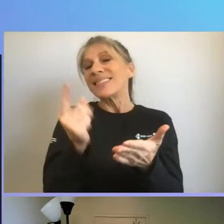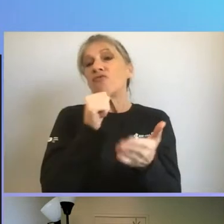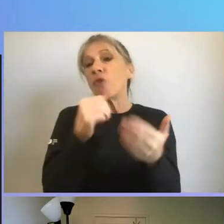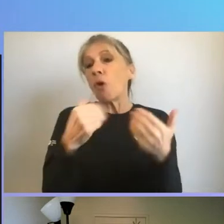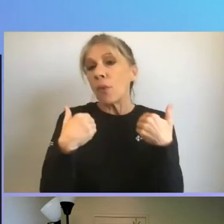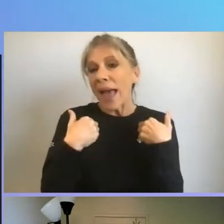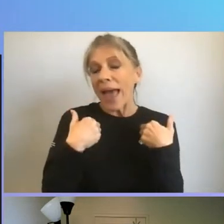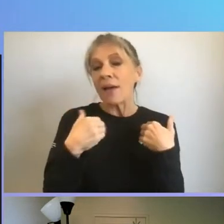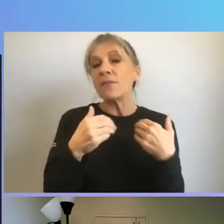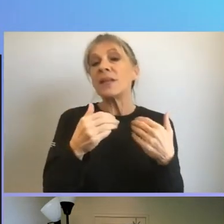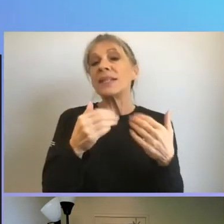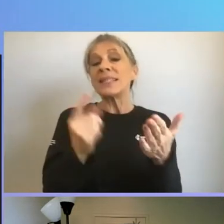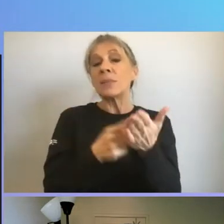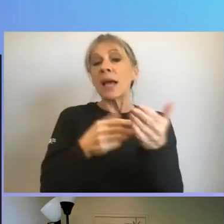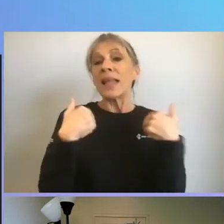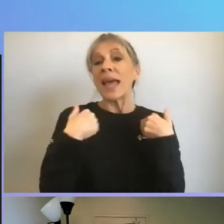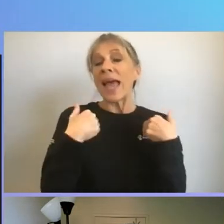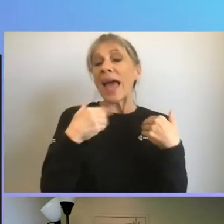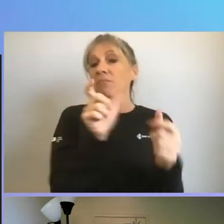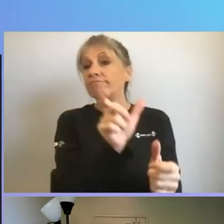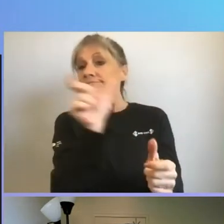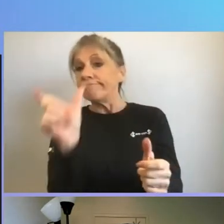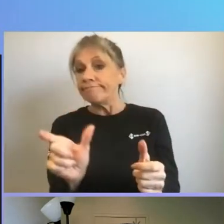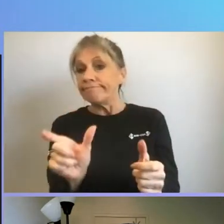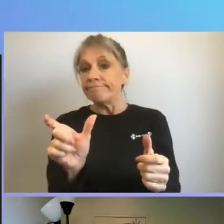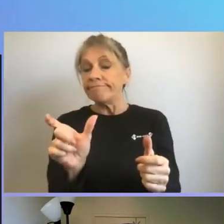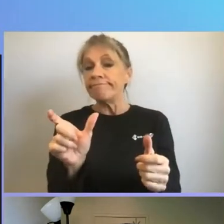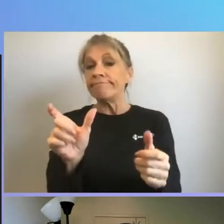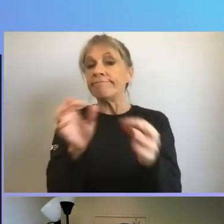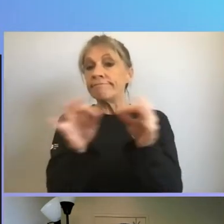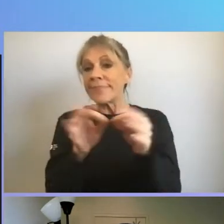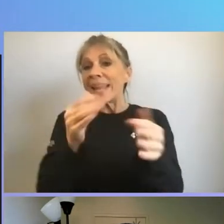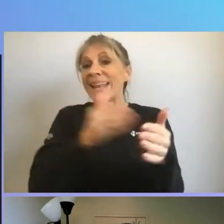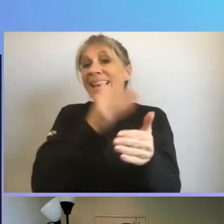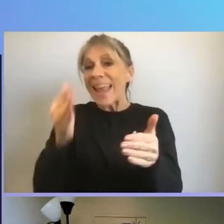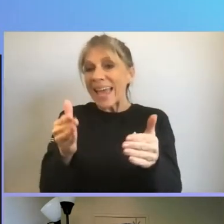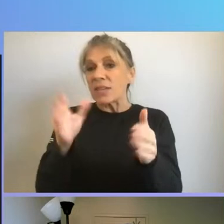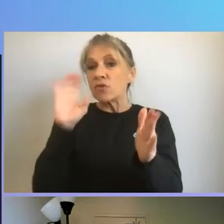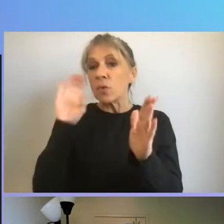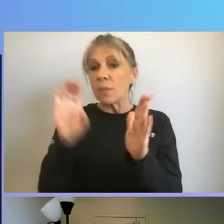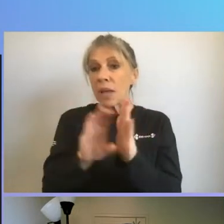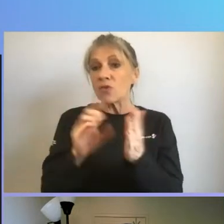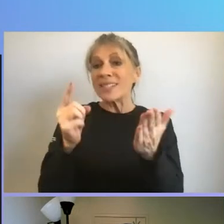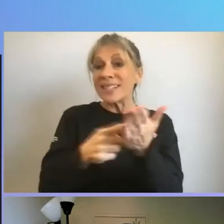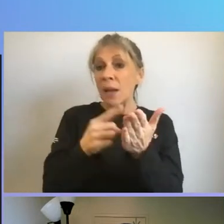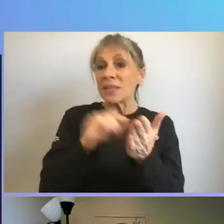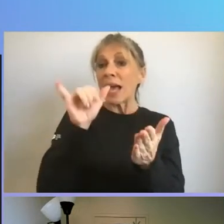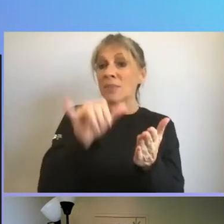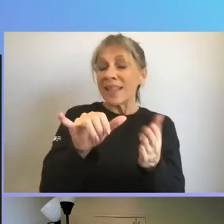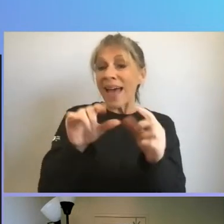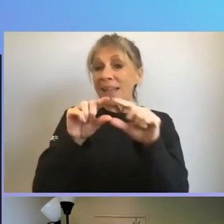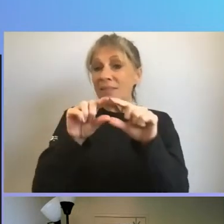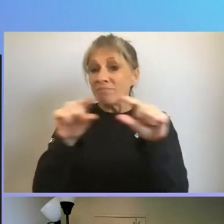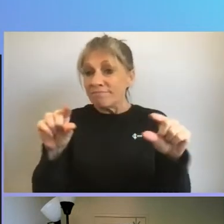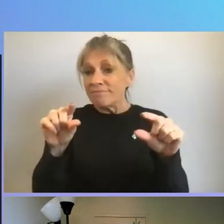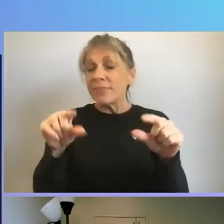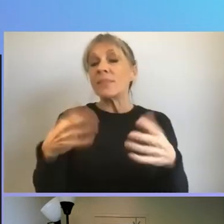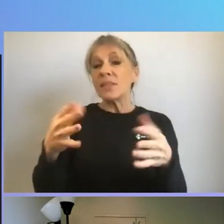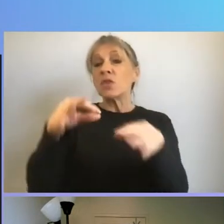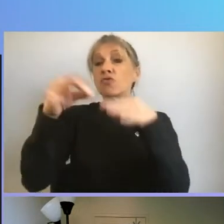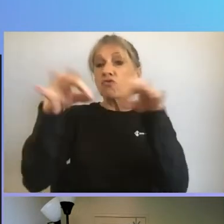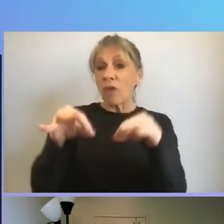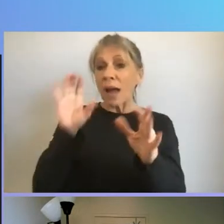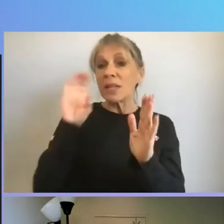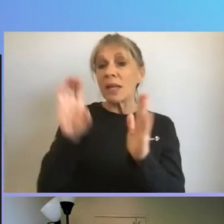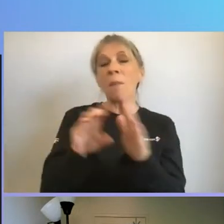adjacent text on that page next to that image, and sometimes that text is helpful to describe the image, and a lot of the times